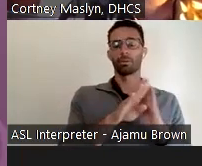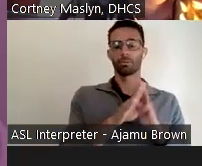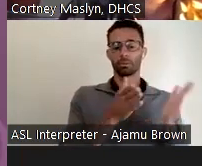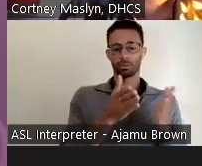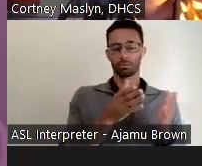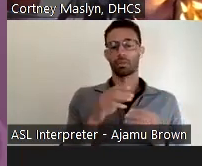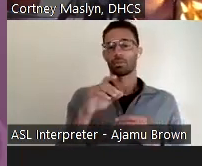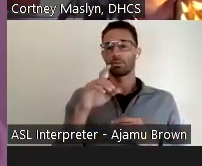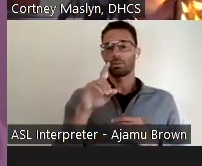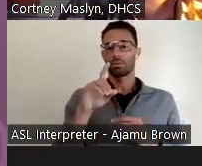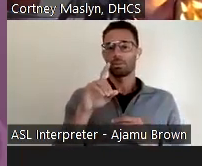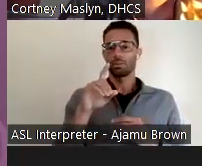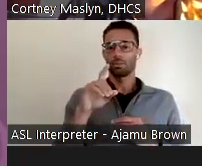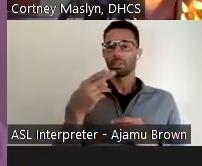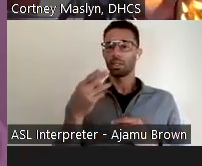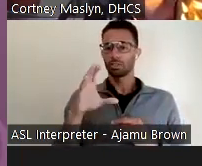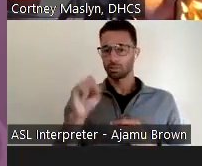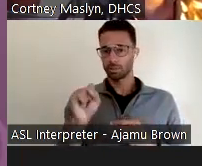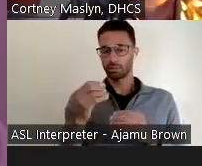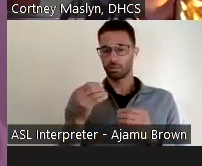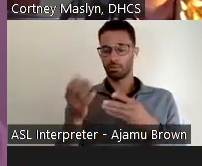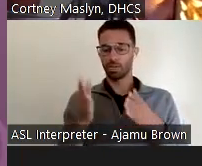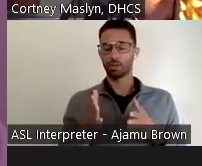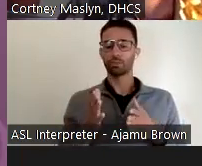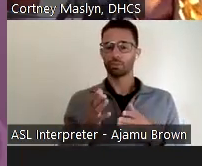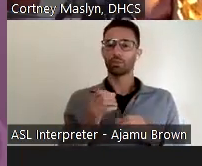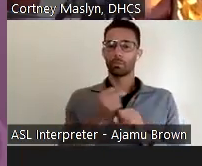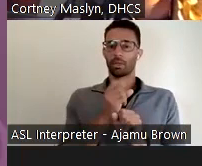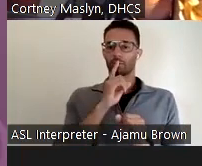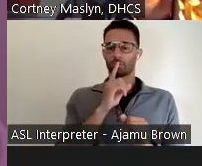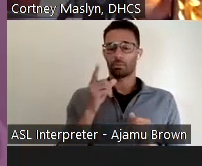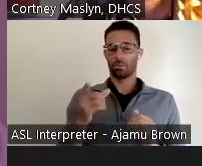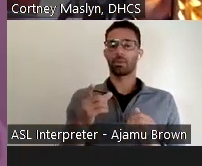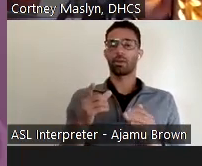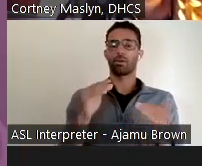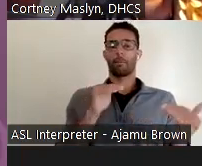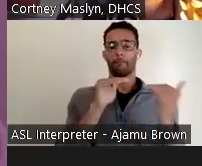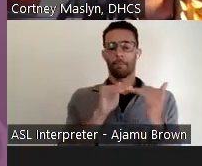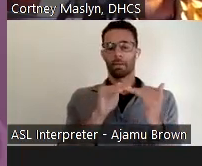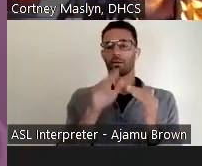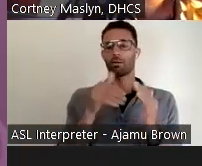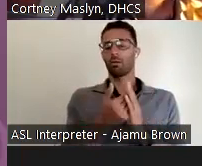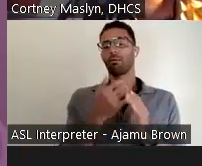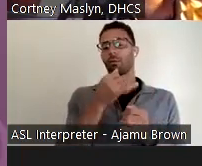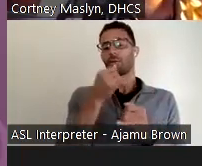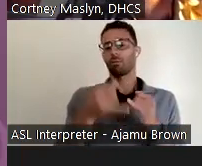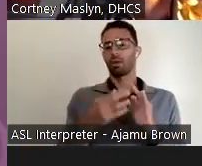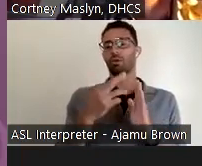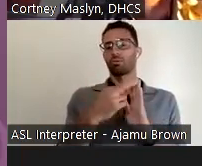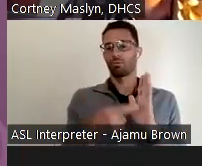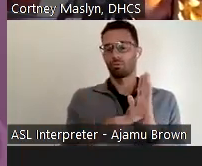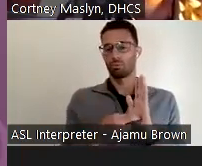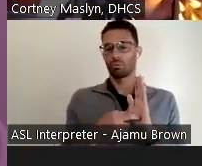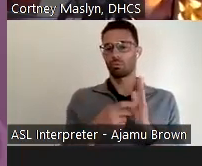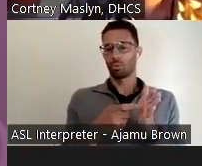service providers and ensuring that they're meeting the final rule requirements. This is not an audit, but rather an opportunity for CMS to see how it's